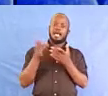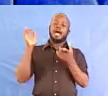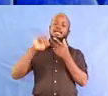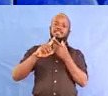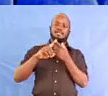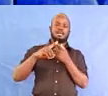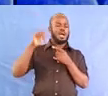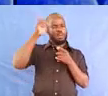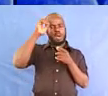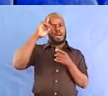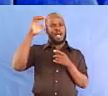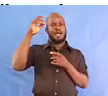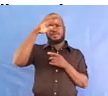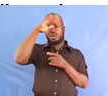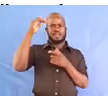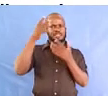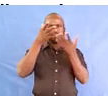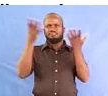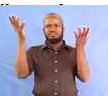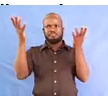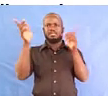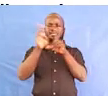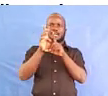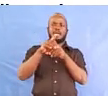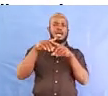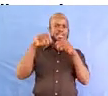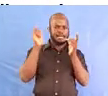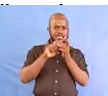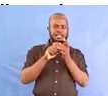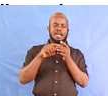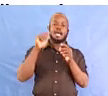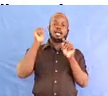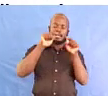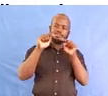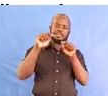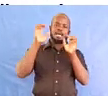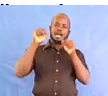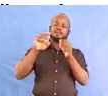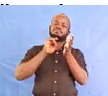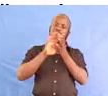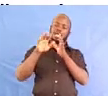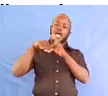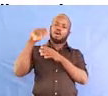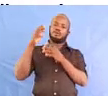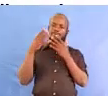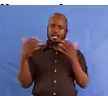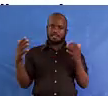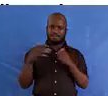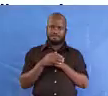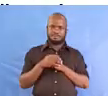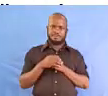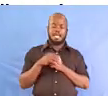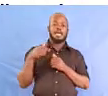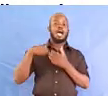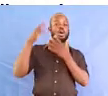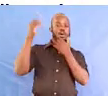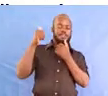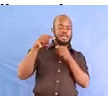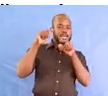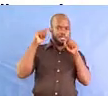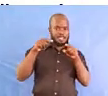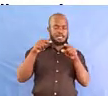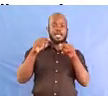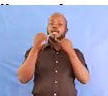the same as evidence. Until the conspiracy theorists of the world do some real empirical testing, their claims can be dismissed out of